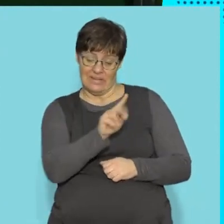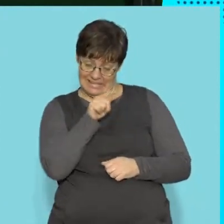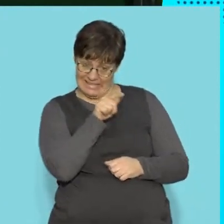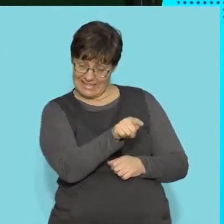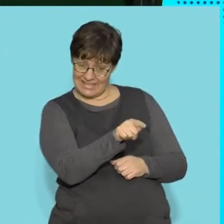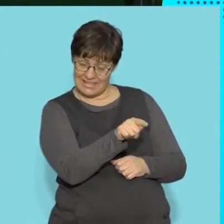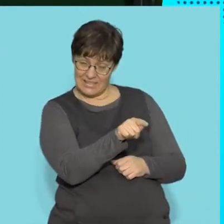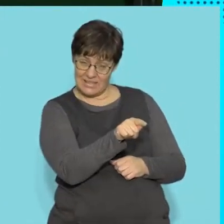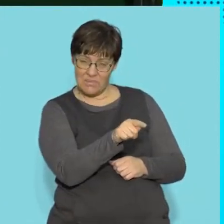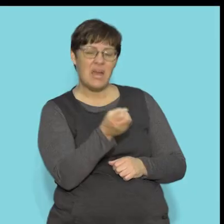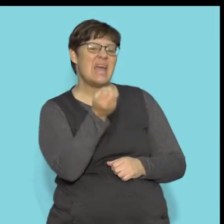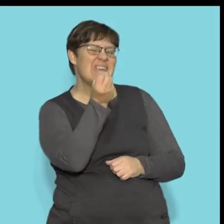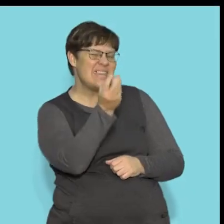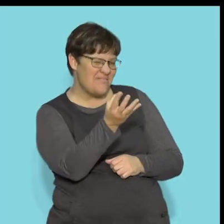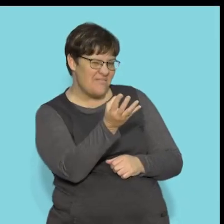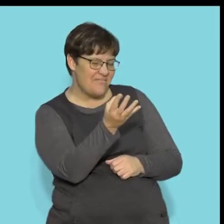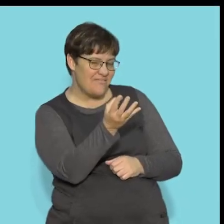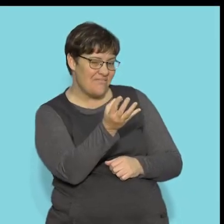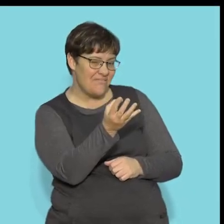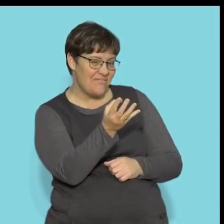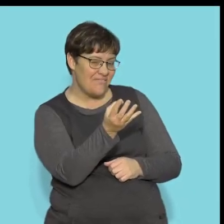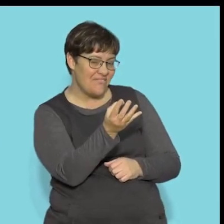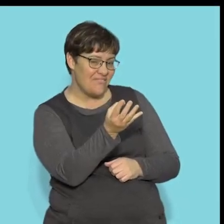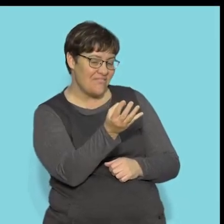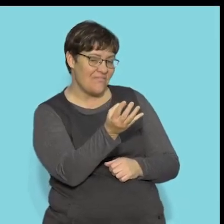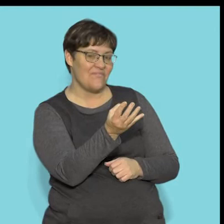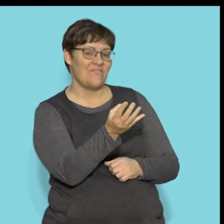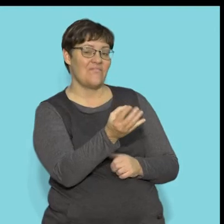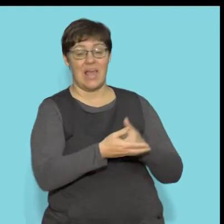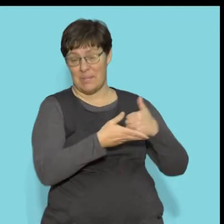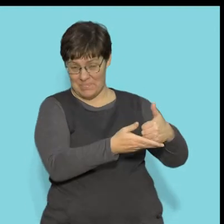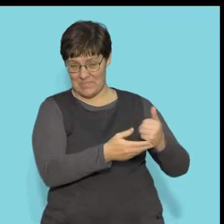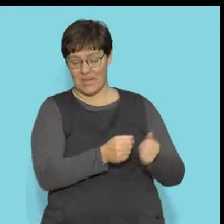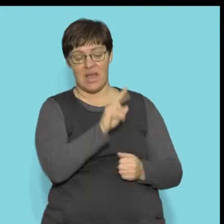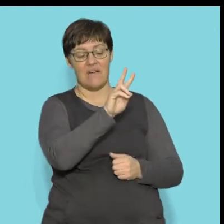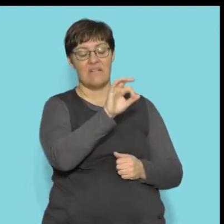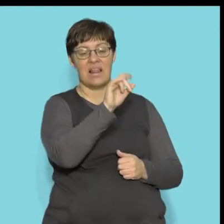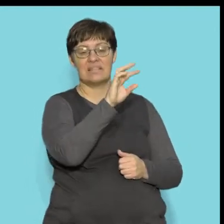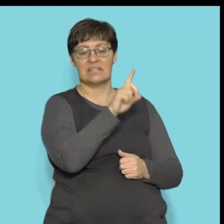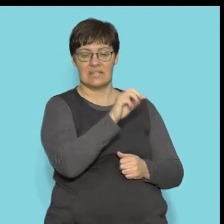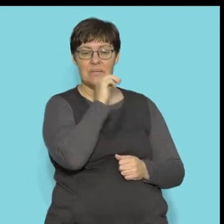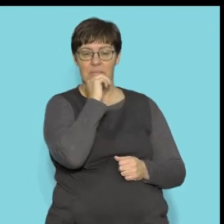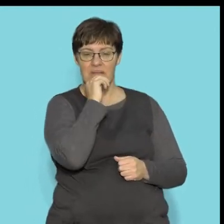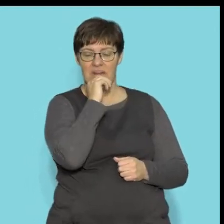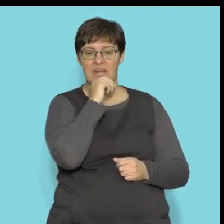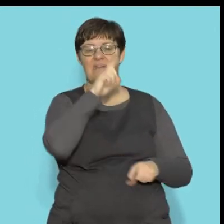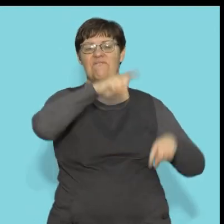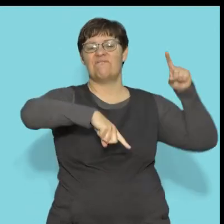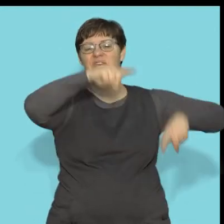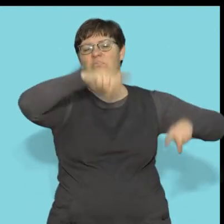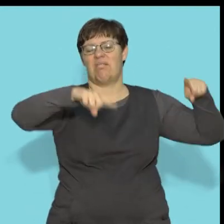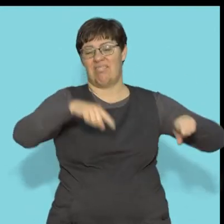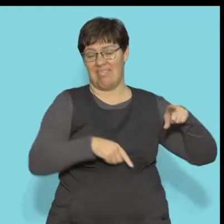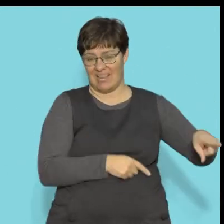Validity, and I want to give you a tip here, validity talks about the variables. So will